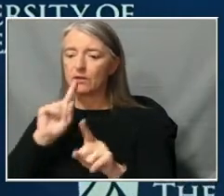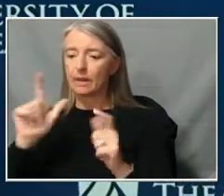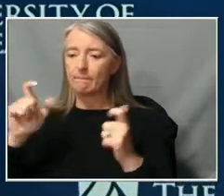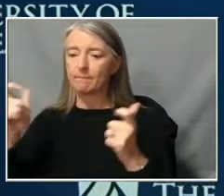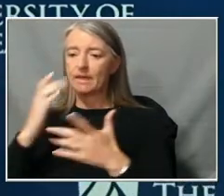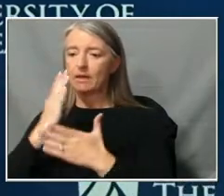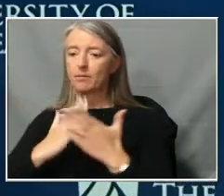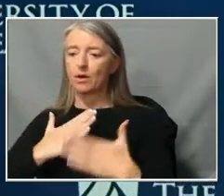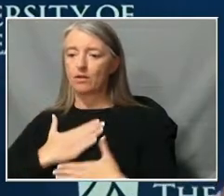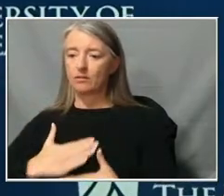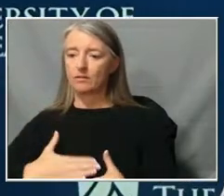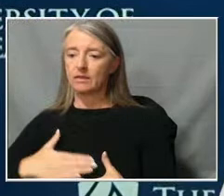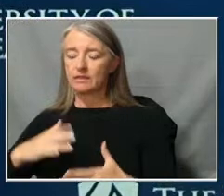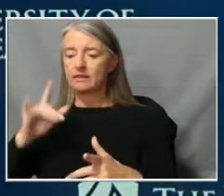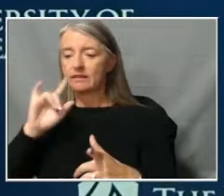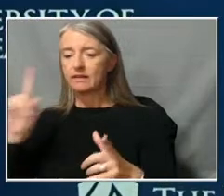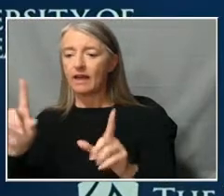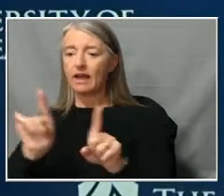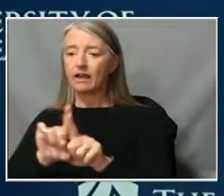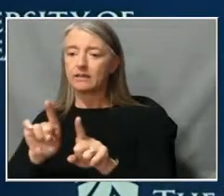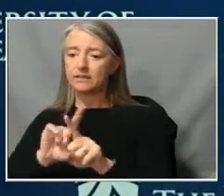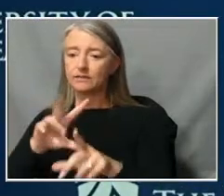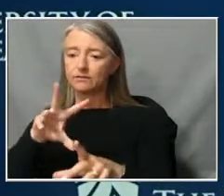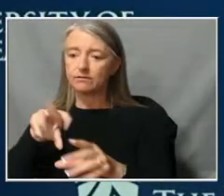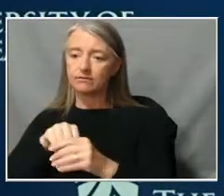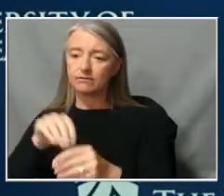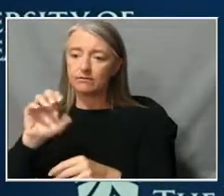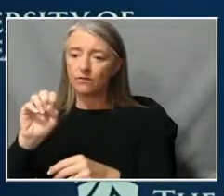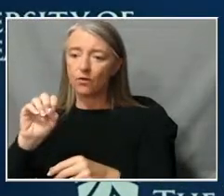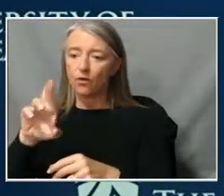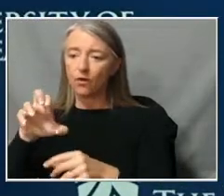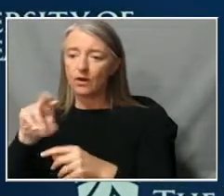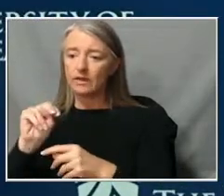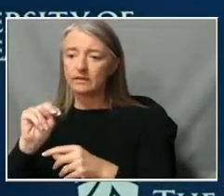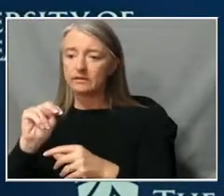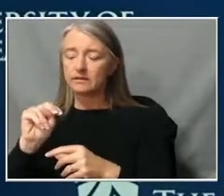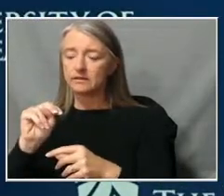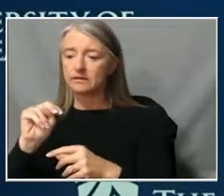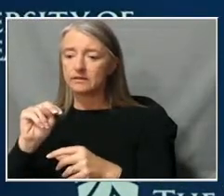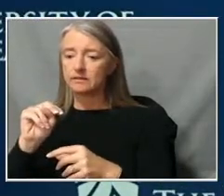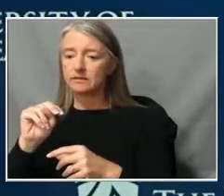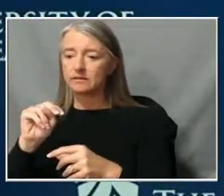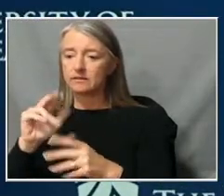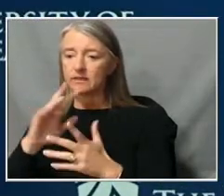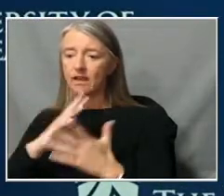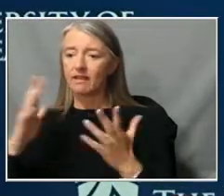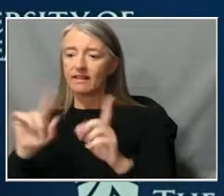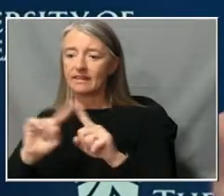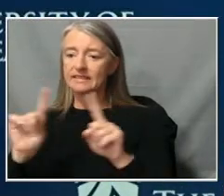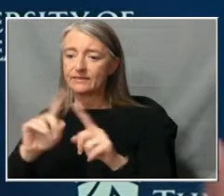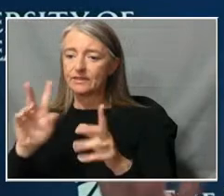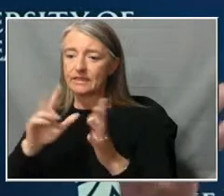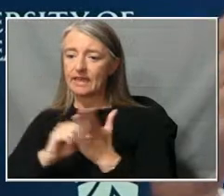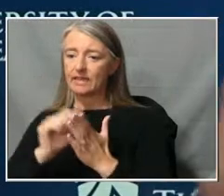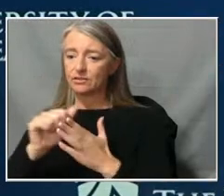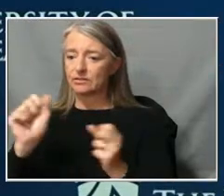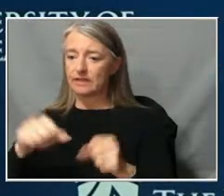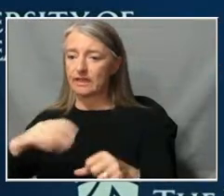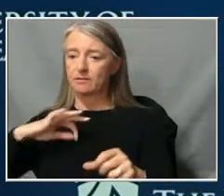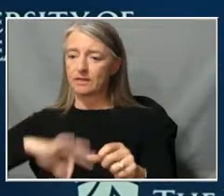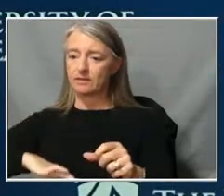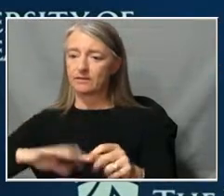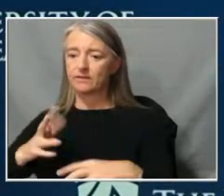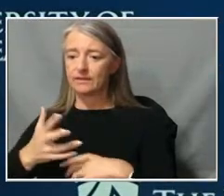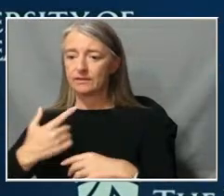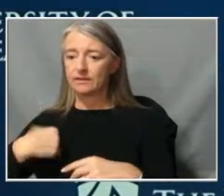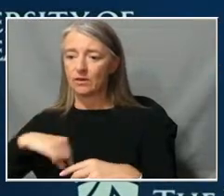the body where there could be lots of organs involved, I think those are especially good cases. But really, a lot of different cancers can benefit. And we, Dr. Rotundo,